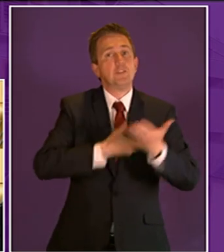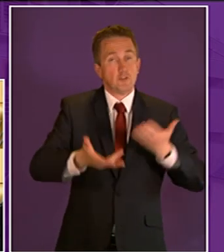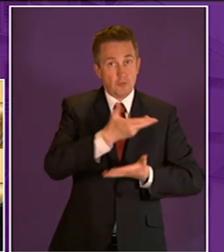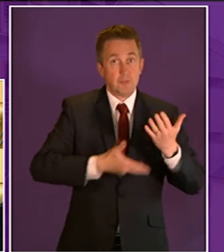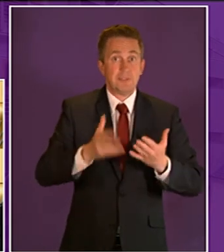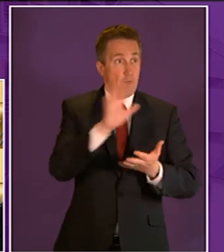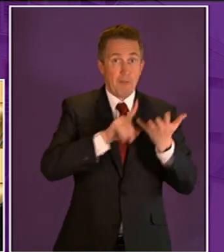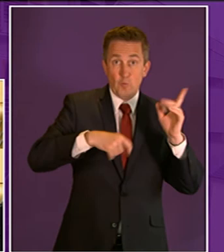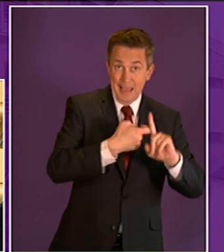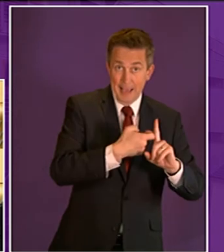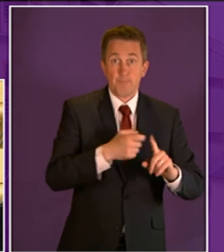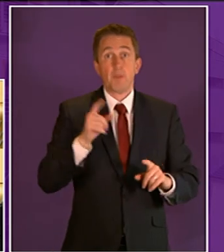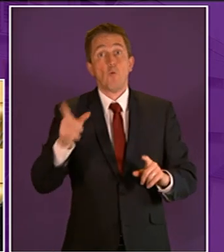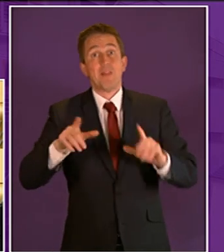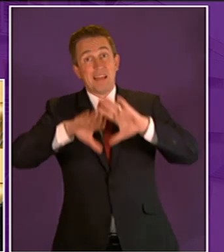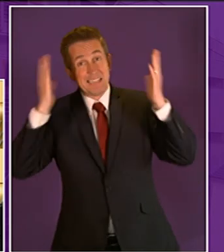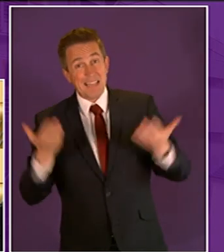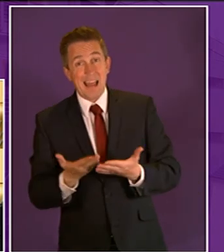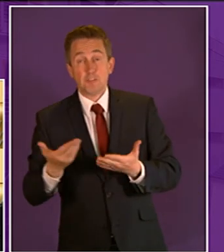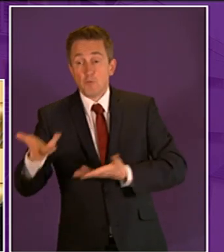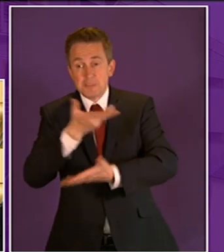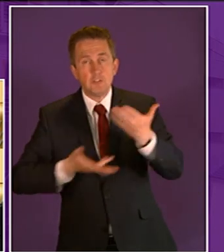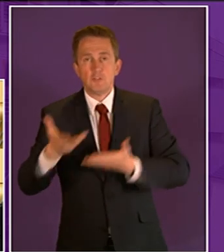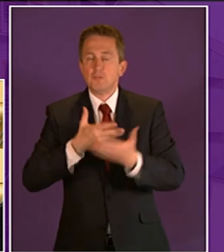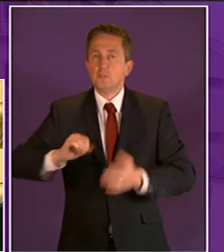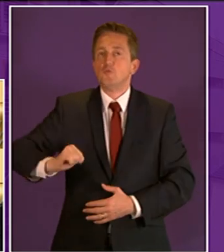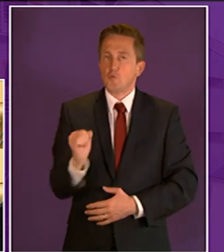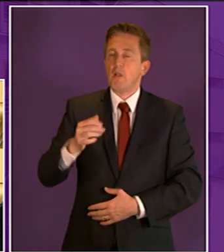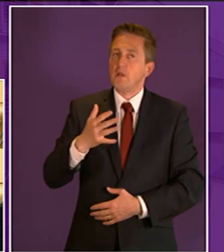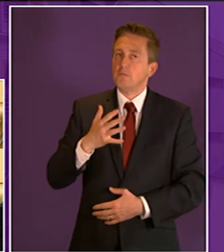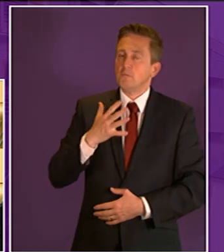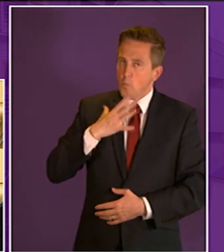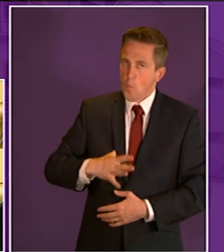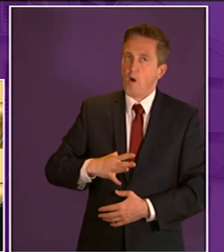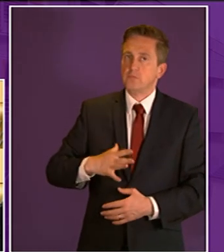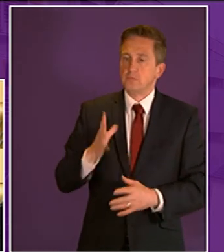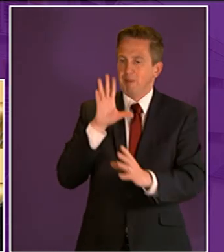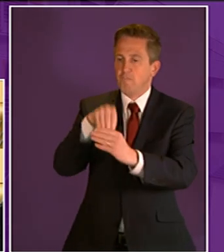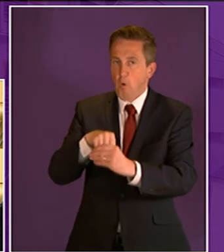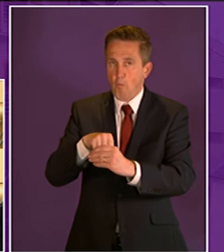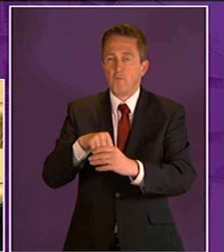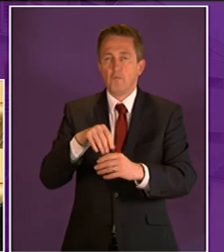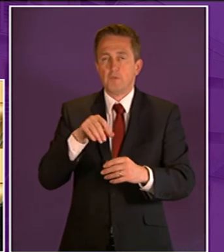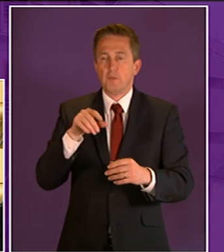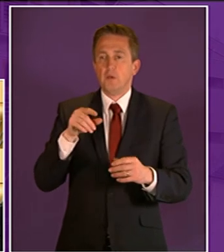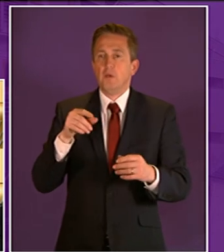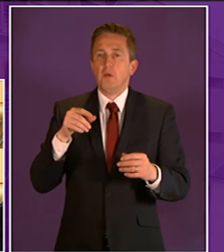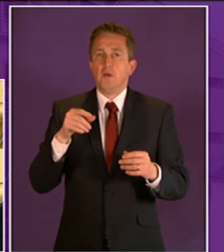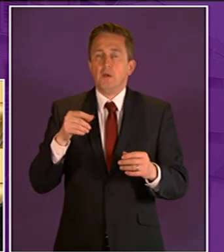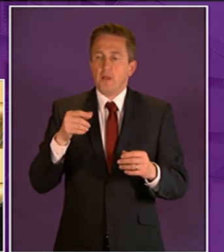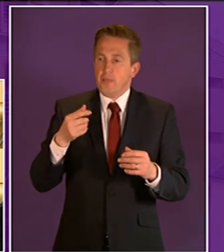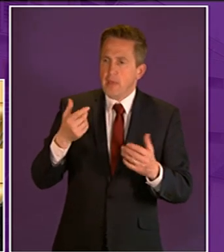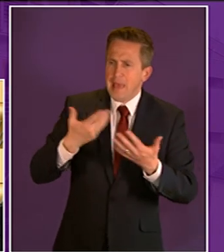work that is ongoing around this, yes, we would want to make sure that the information and